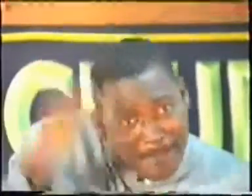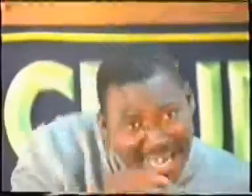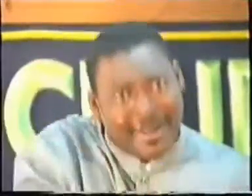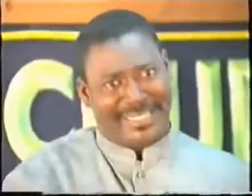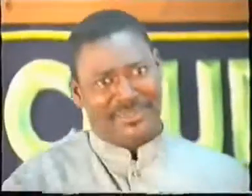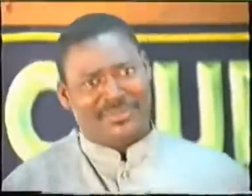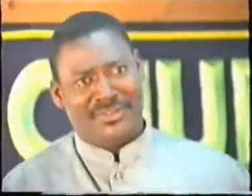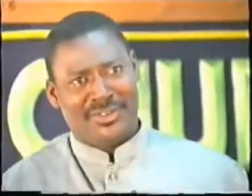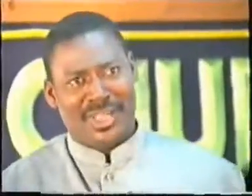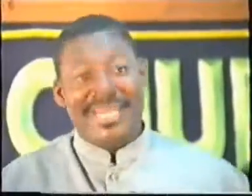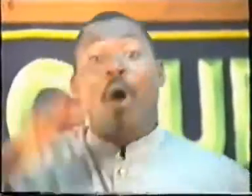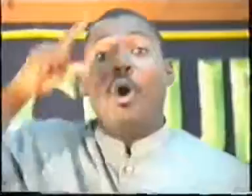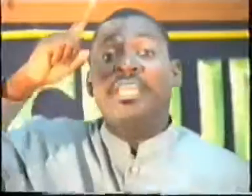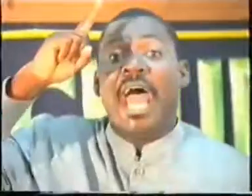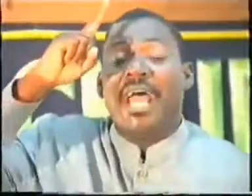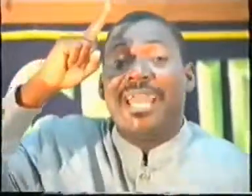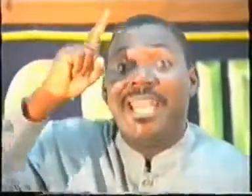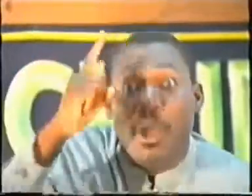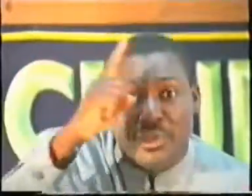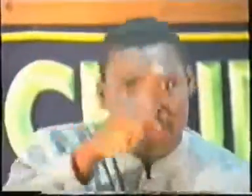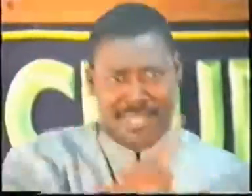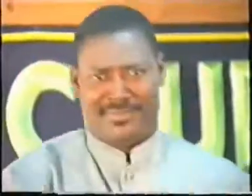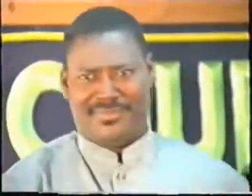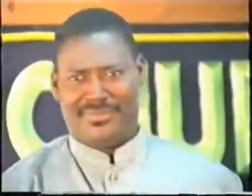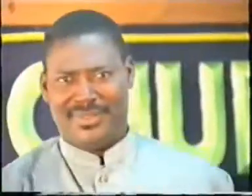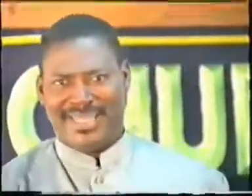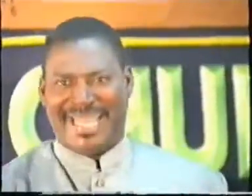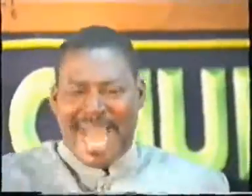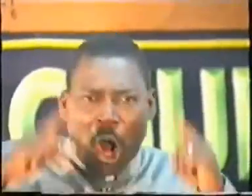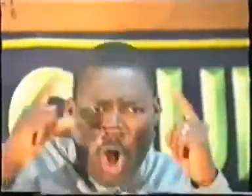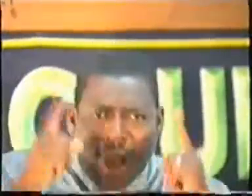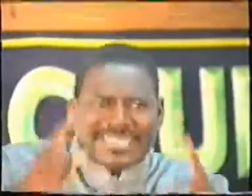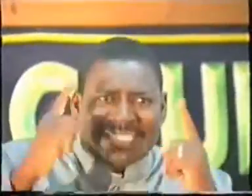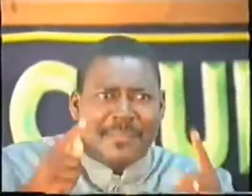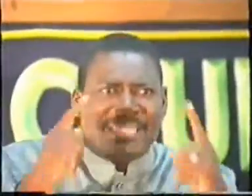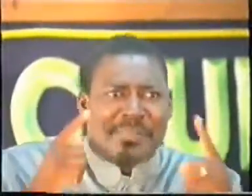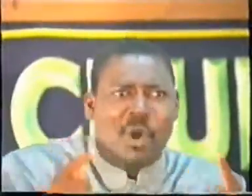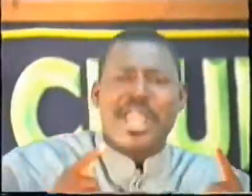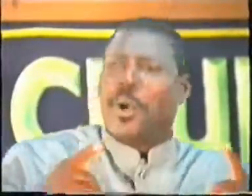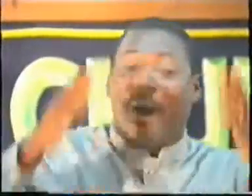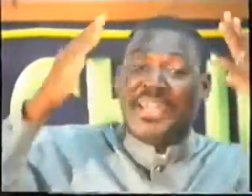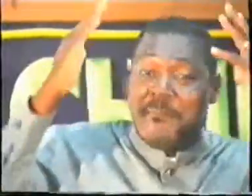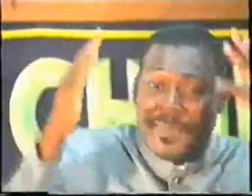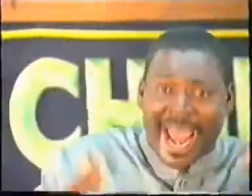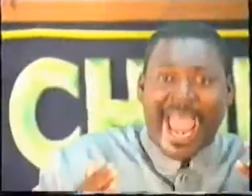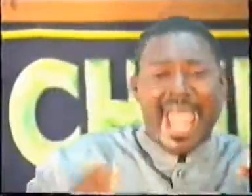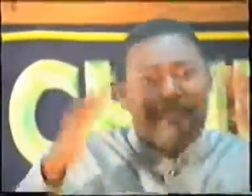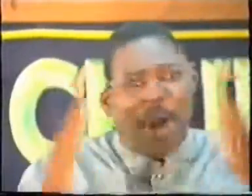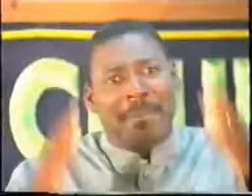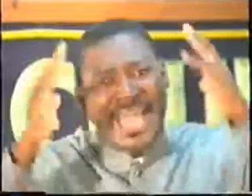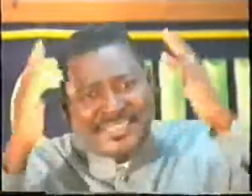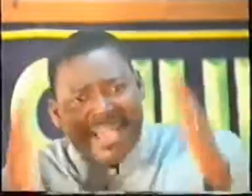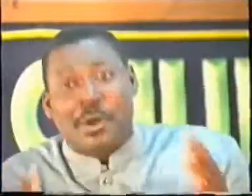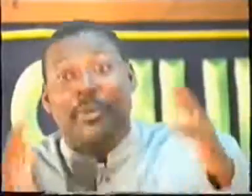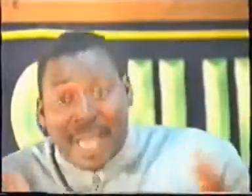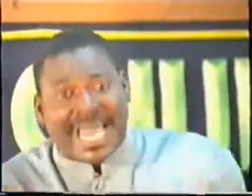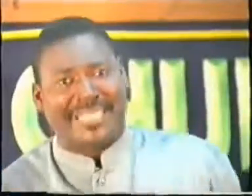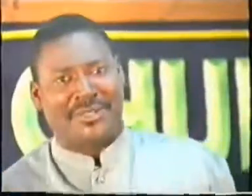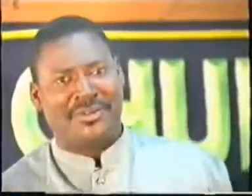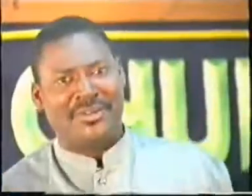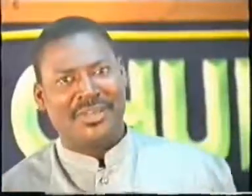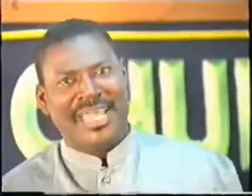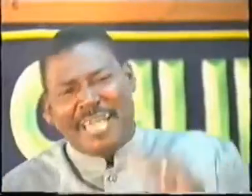papa barnabas no na ɔyɛ lewini na old testament mu onyankopɔn de mmara ɛma ɔma israel sɛ